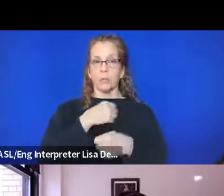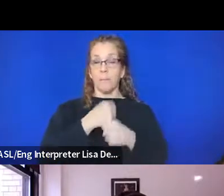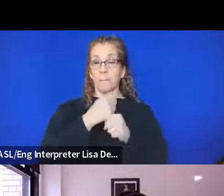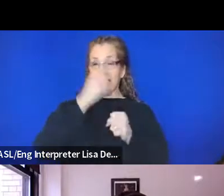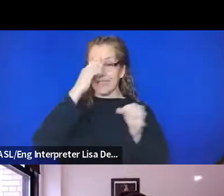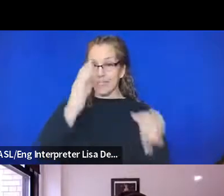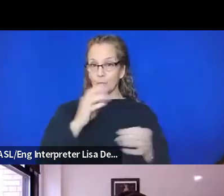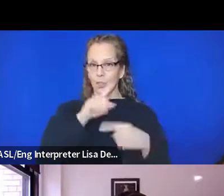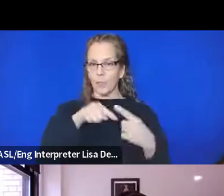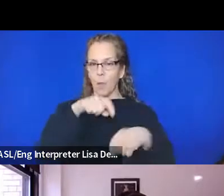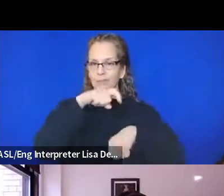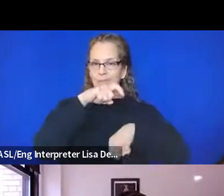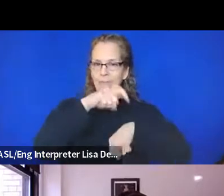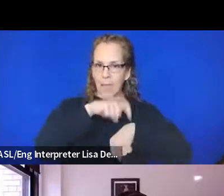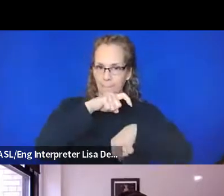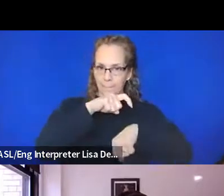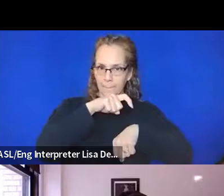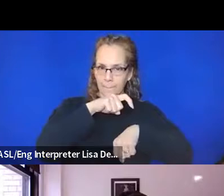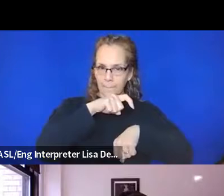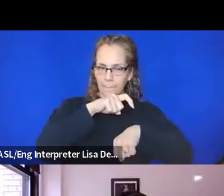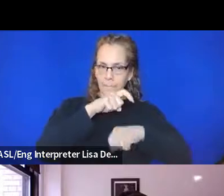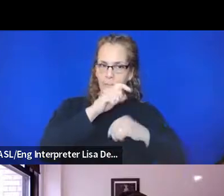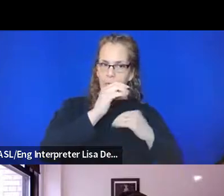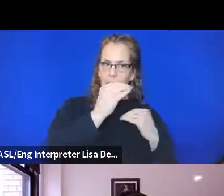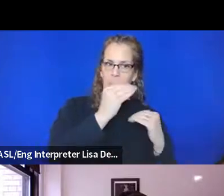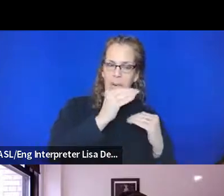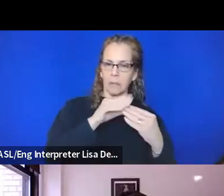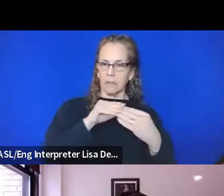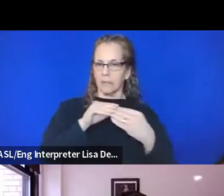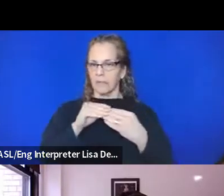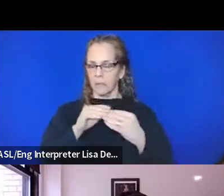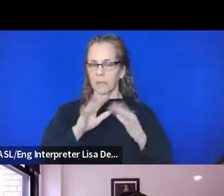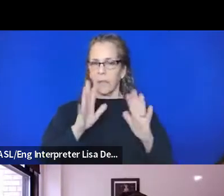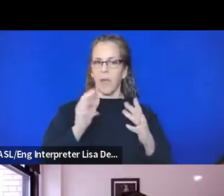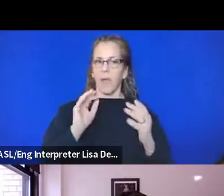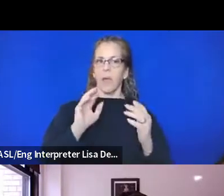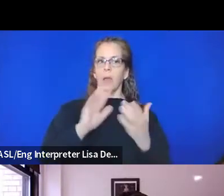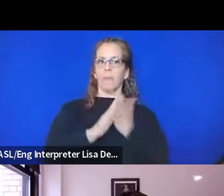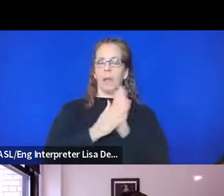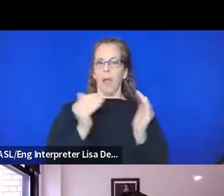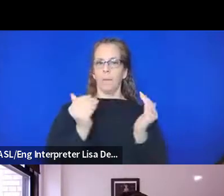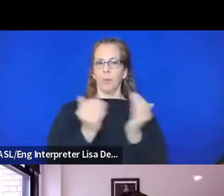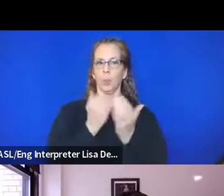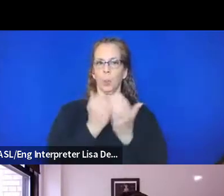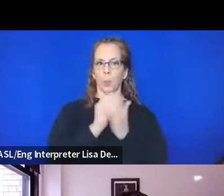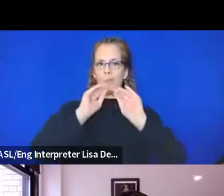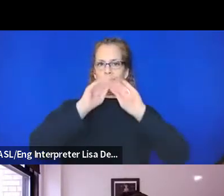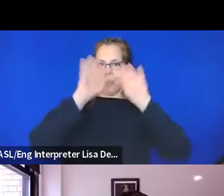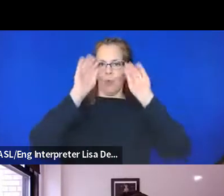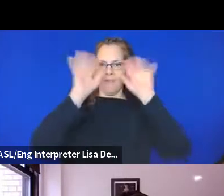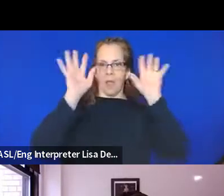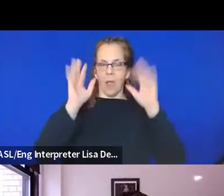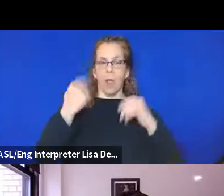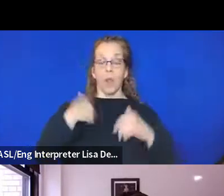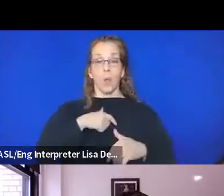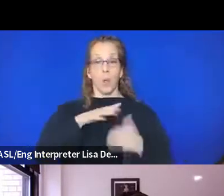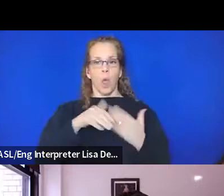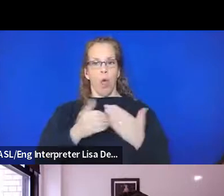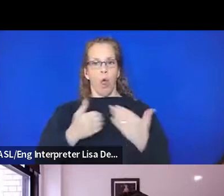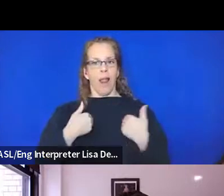also become, you know, newly clarified for us as well. Like we've all had this moment